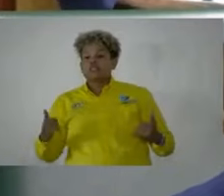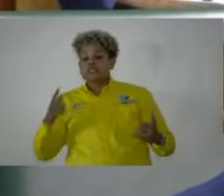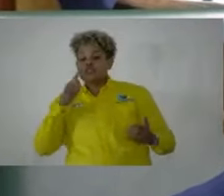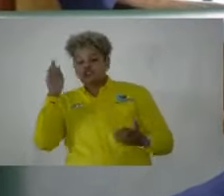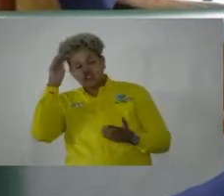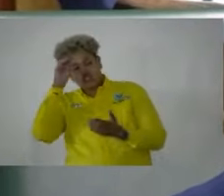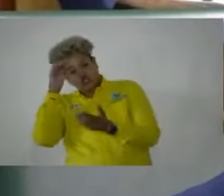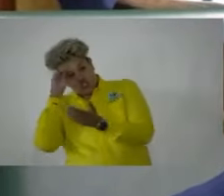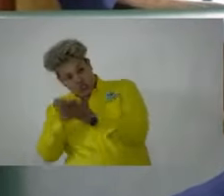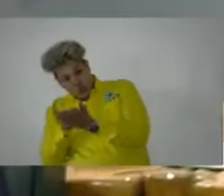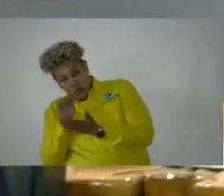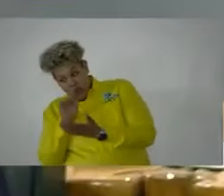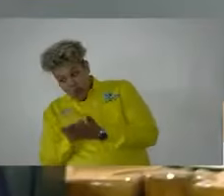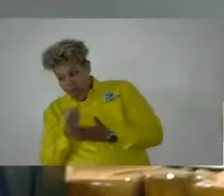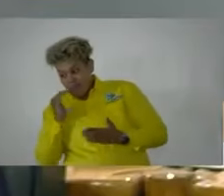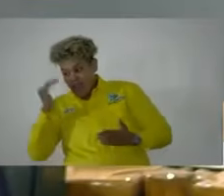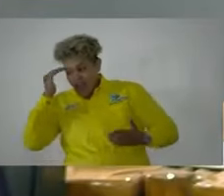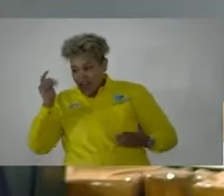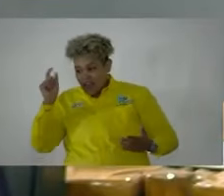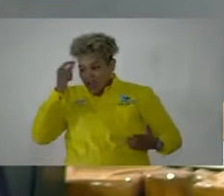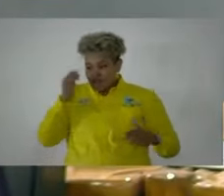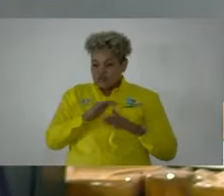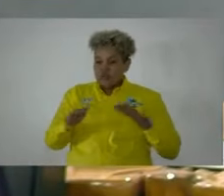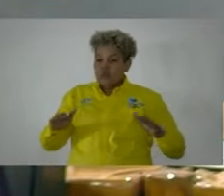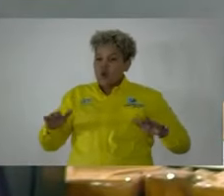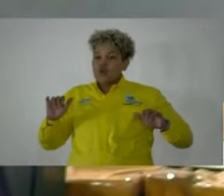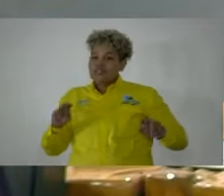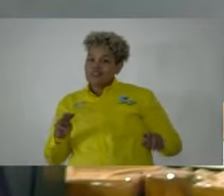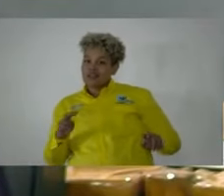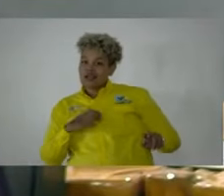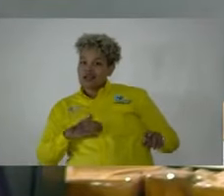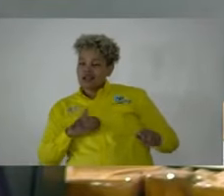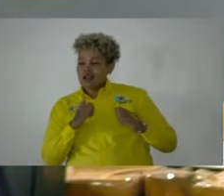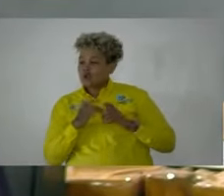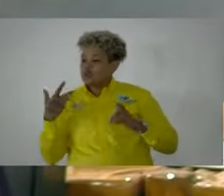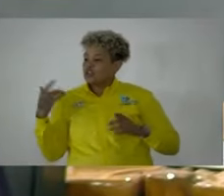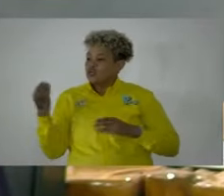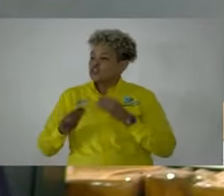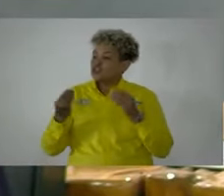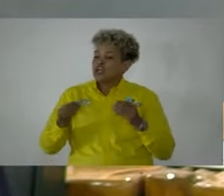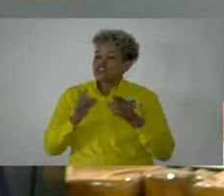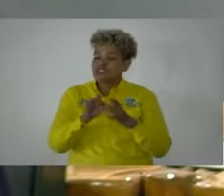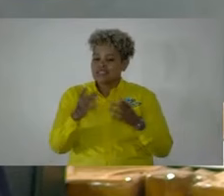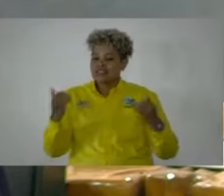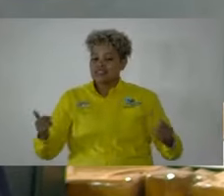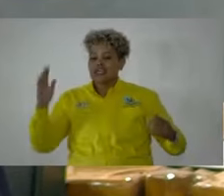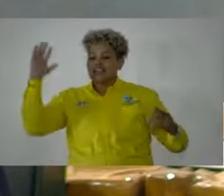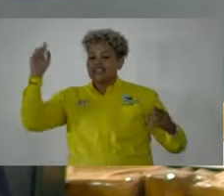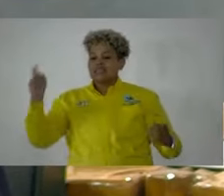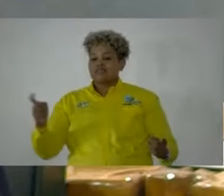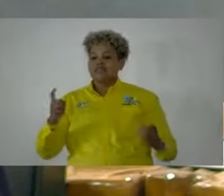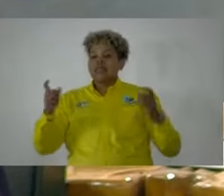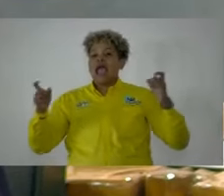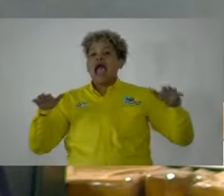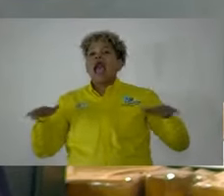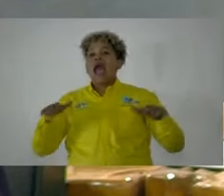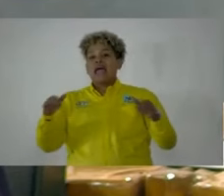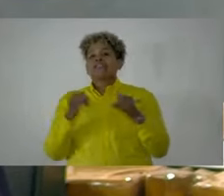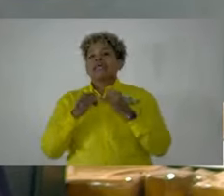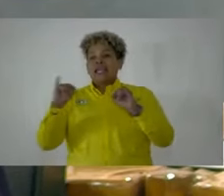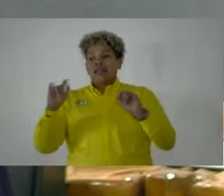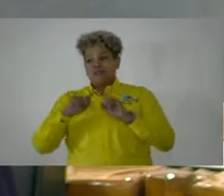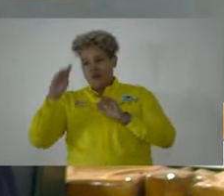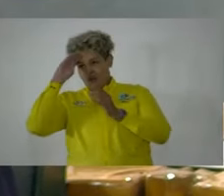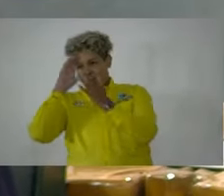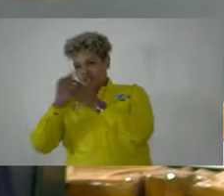spouse of the head of government, really does not sit well with the tradition that the Speaker must act independently